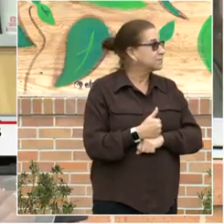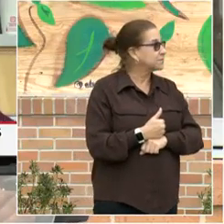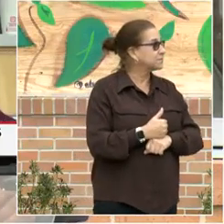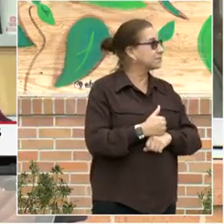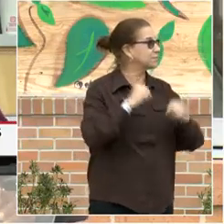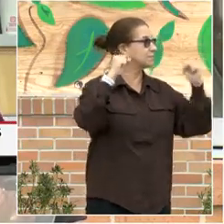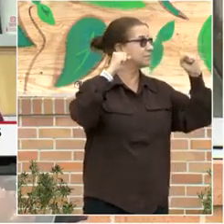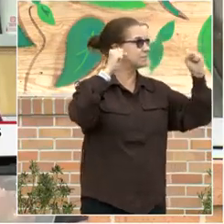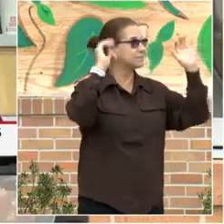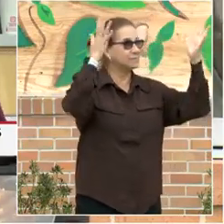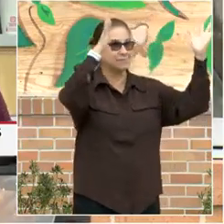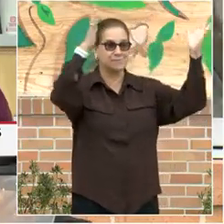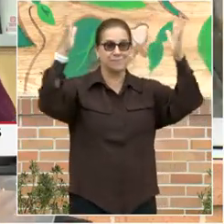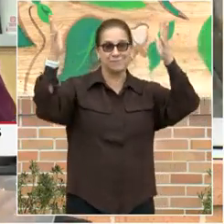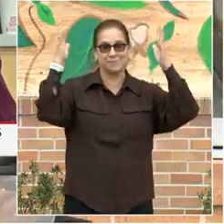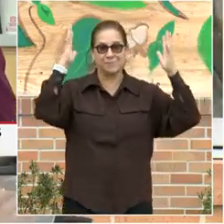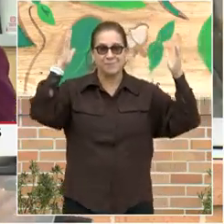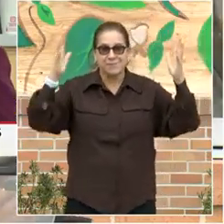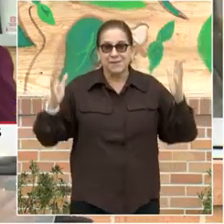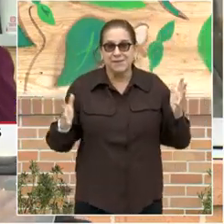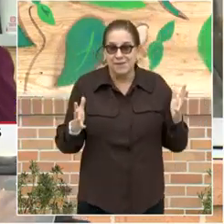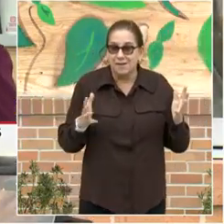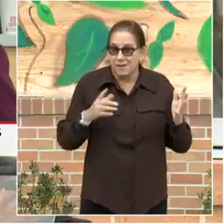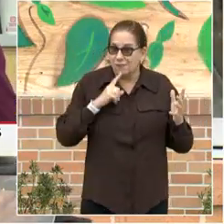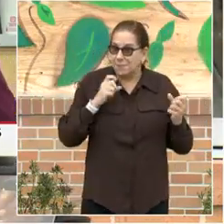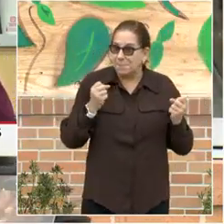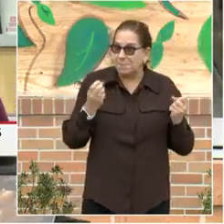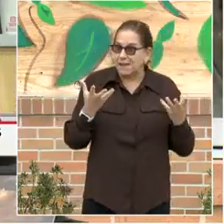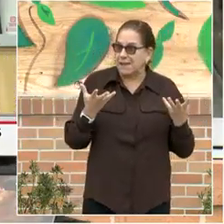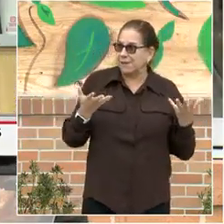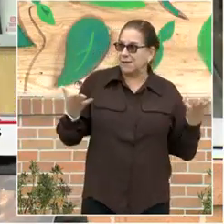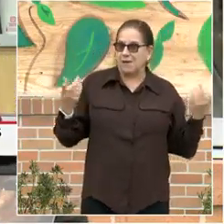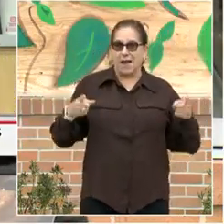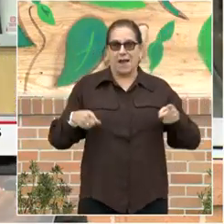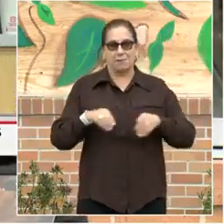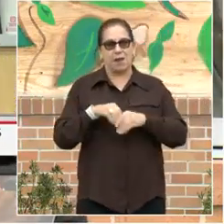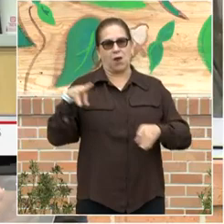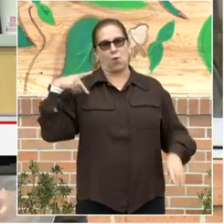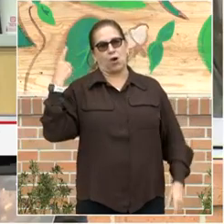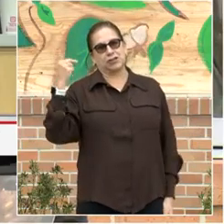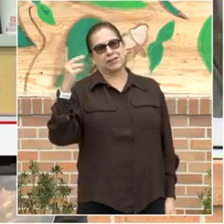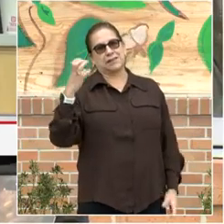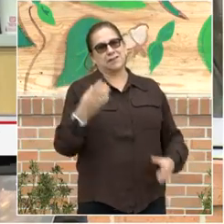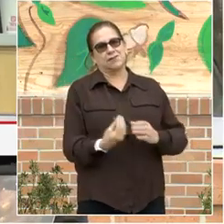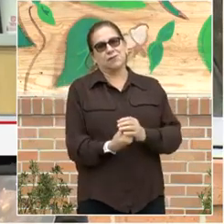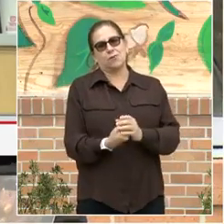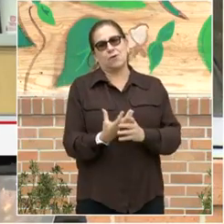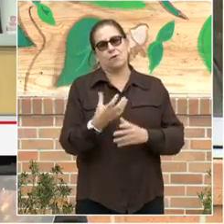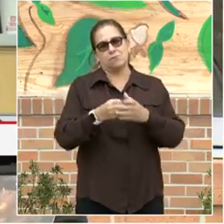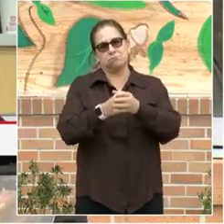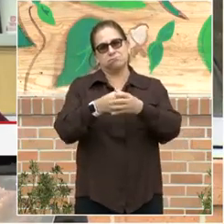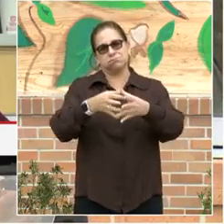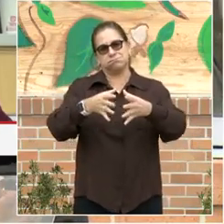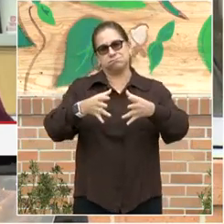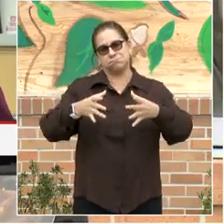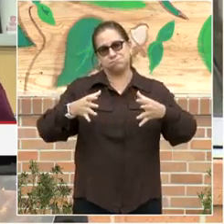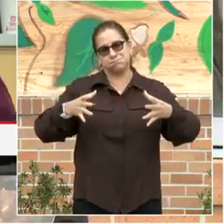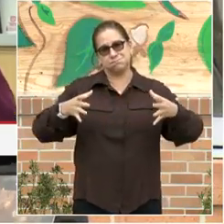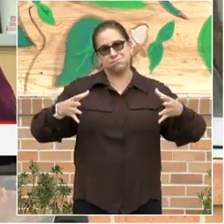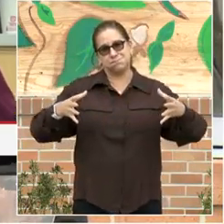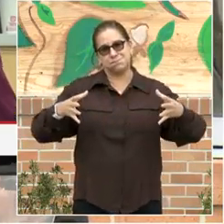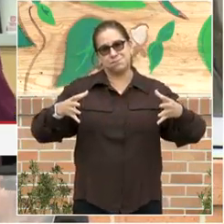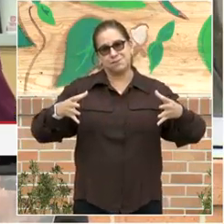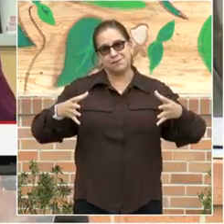I know that you all know that there's a lot of things happening in Washington, D.C. D.C. has grown. You know, according to the 2020